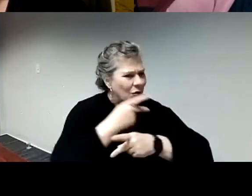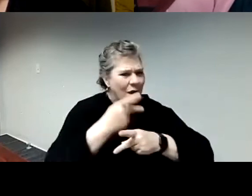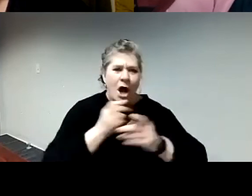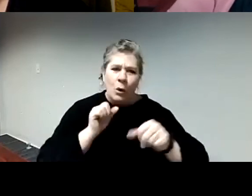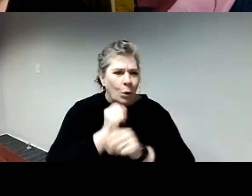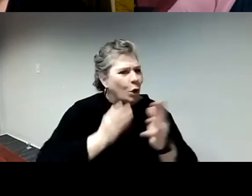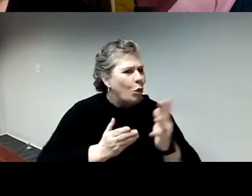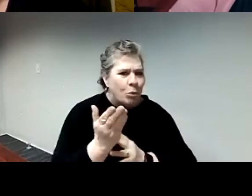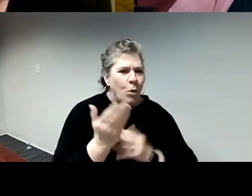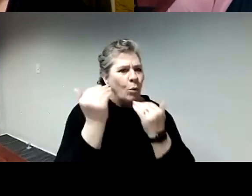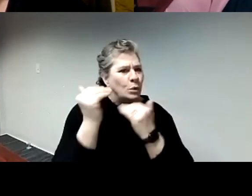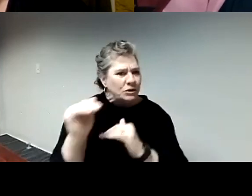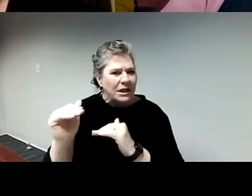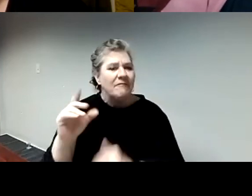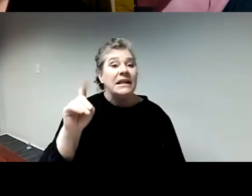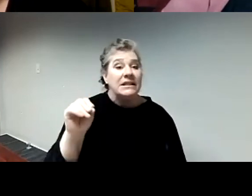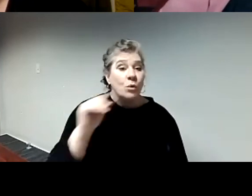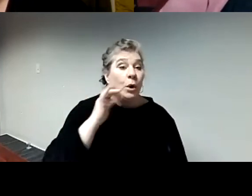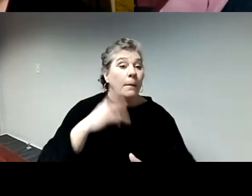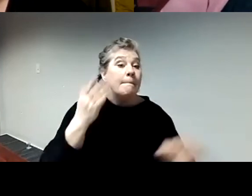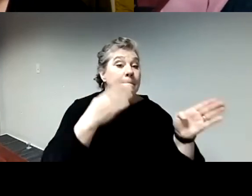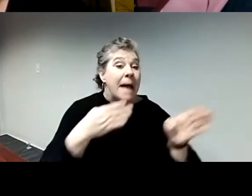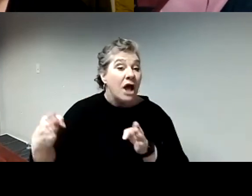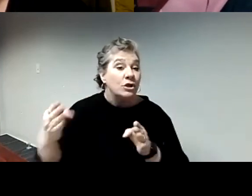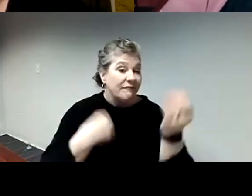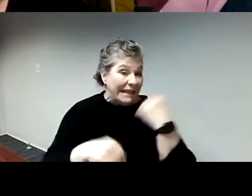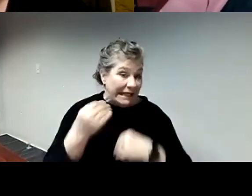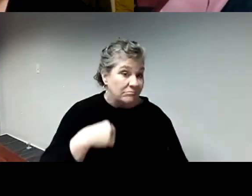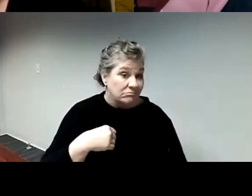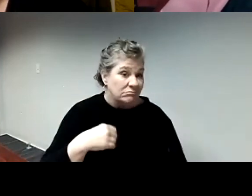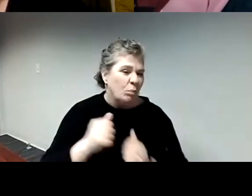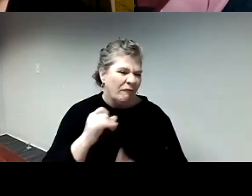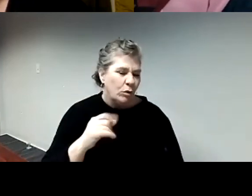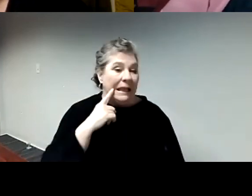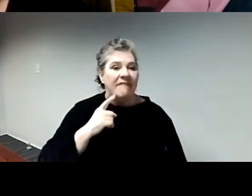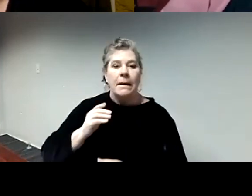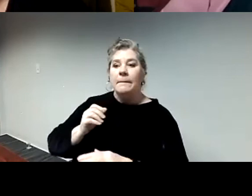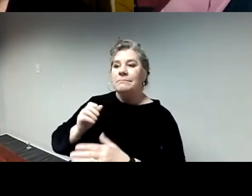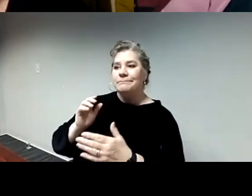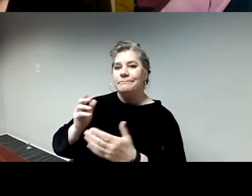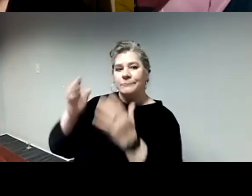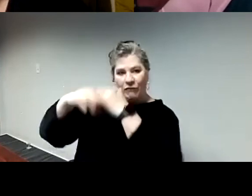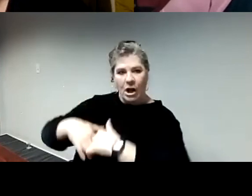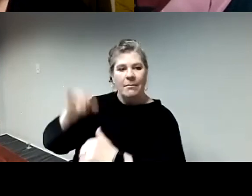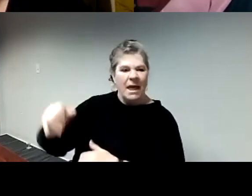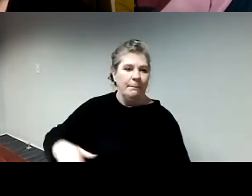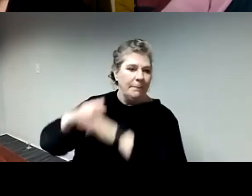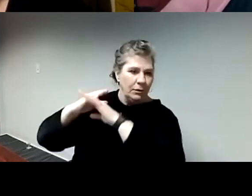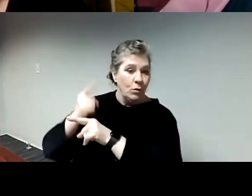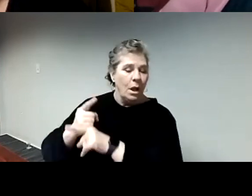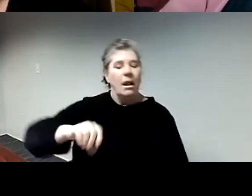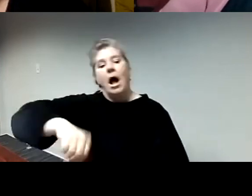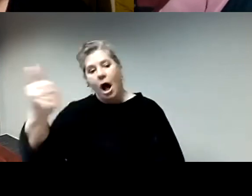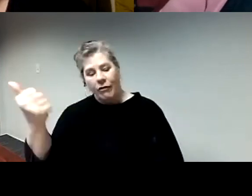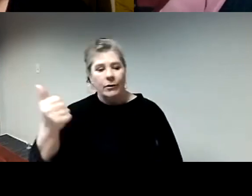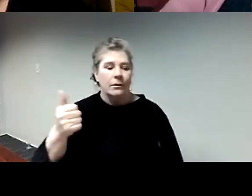through those restrictive and disordered patterns with food. If they can get past that barrier, then there's this other whole ripple